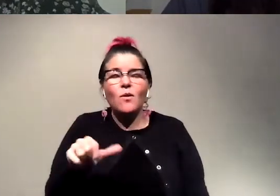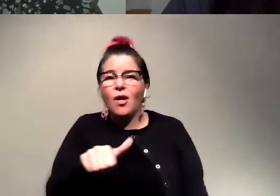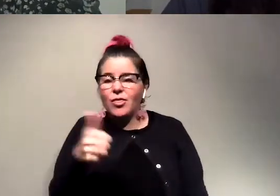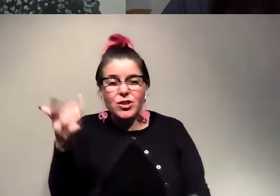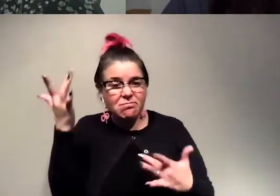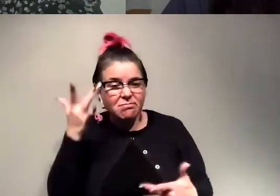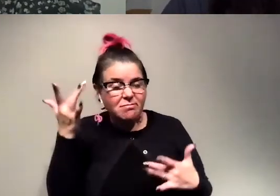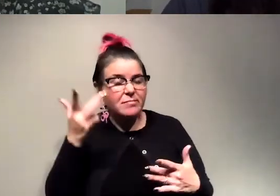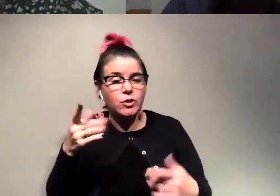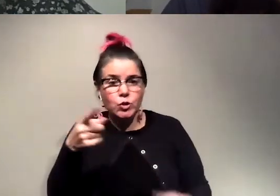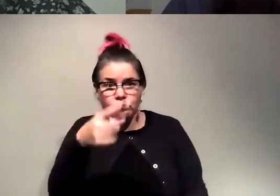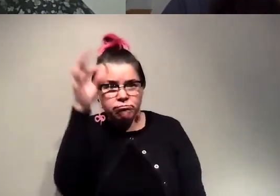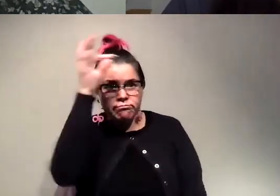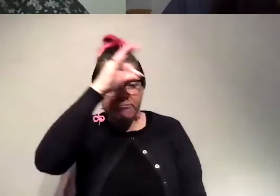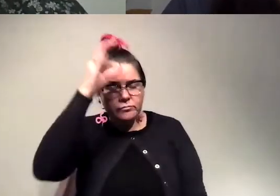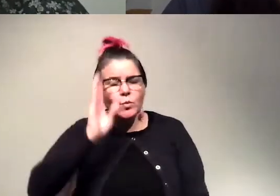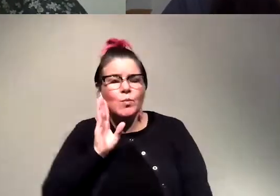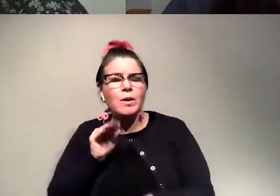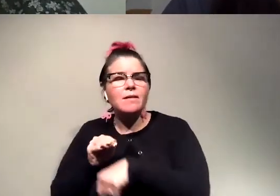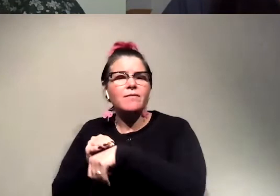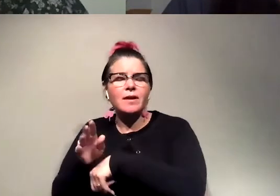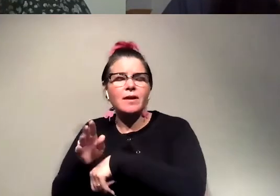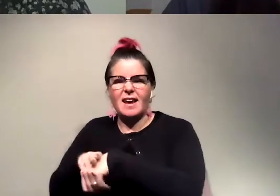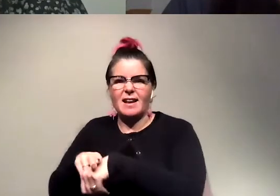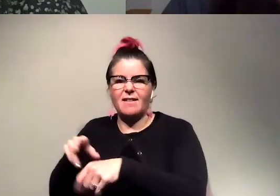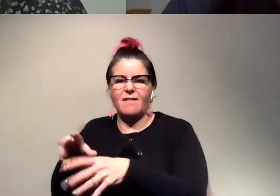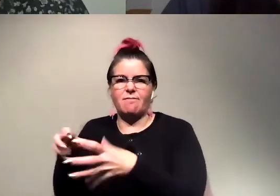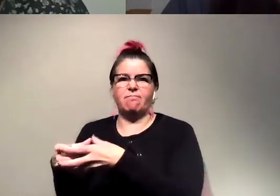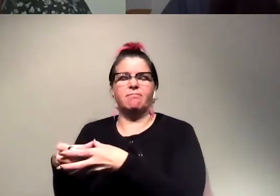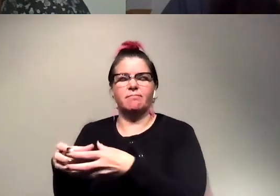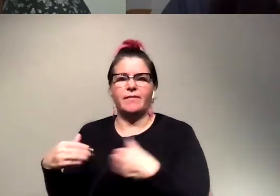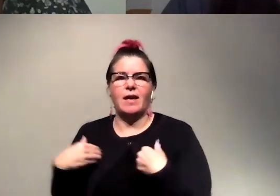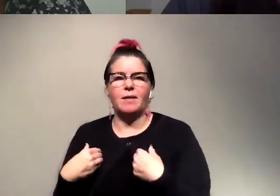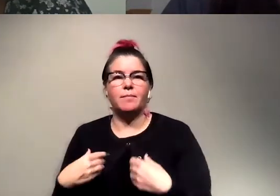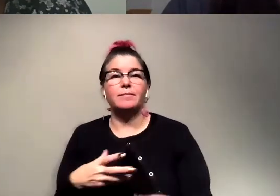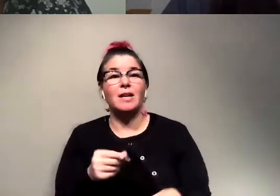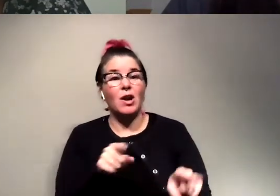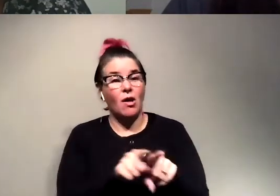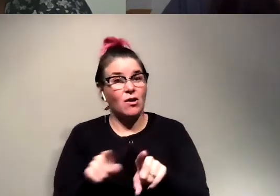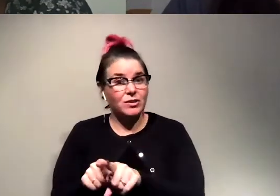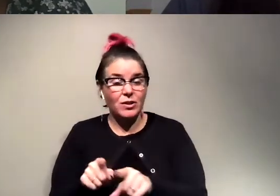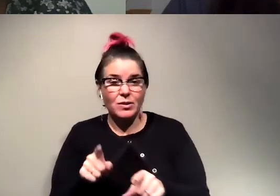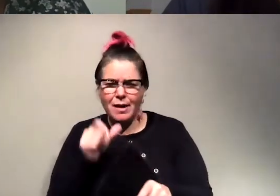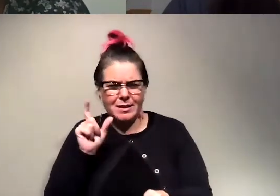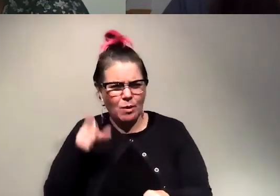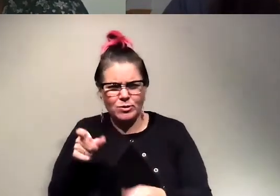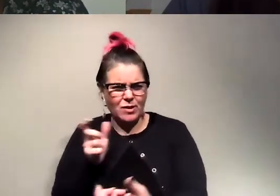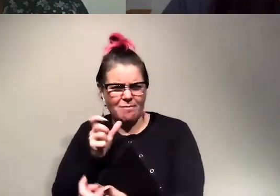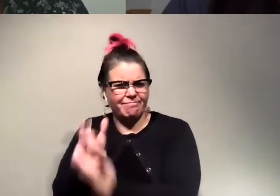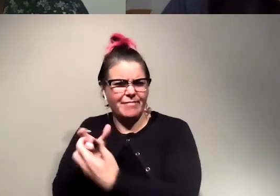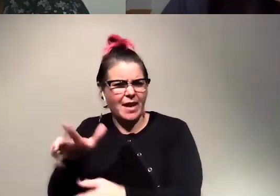you're unaware of that could affect the native population. And it could also be in an area where it's not supposed to be at all.